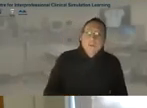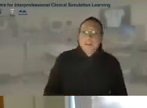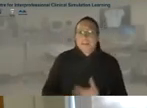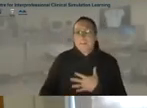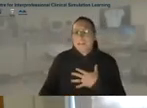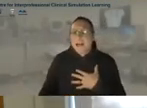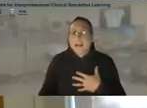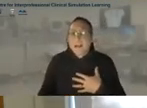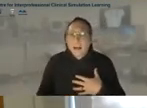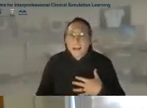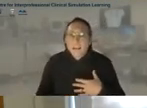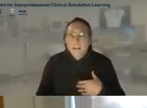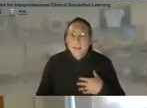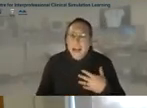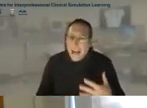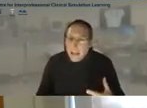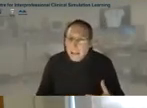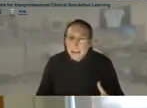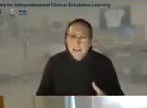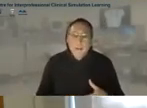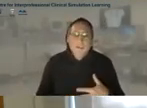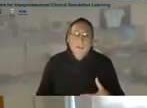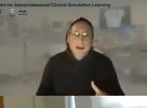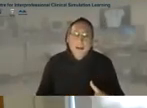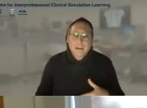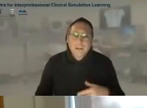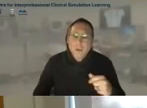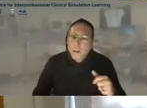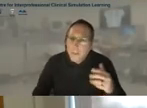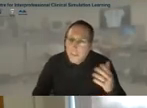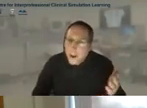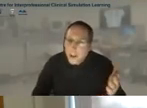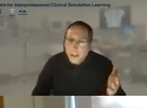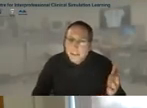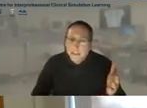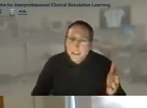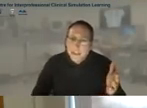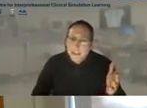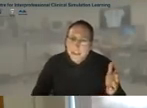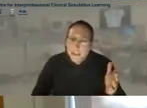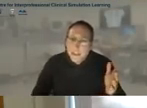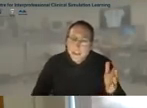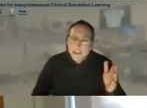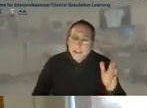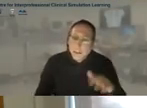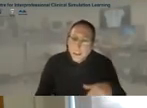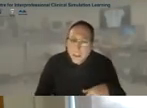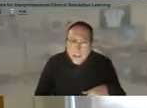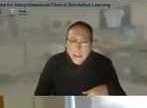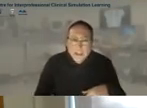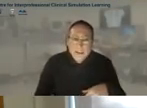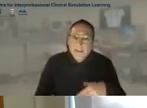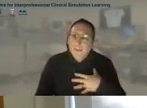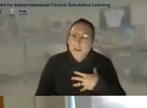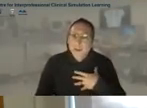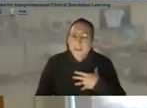which participants analyze, right, their actions, and they reflect on the role of thought processes, psychomotor